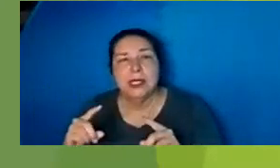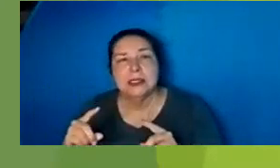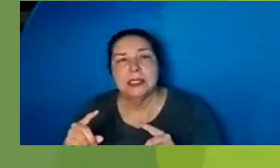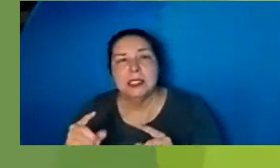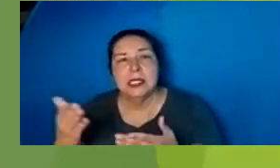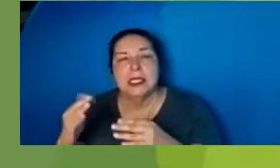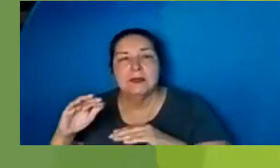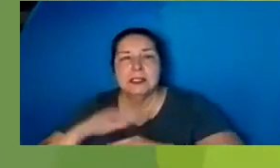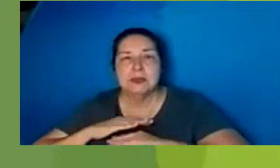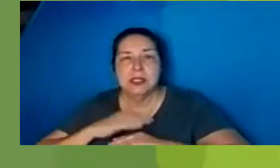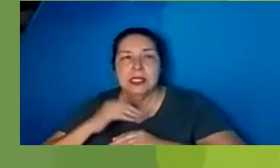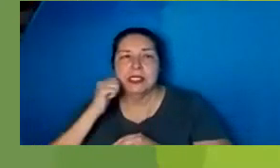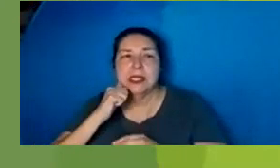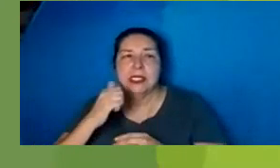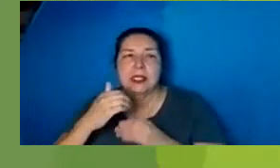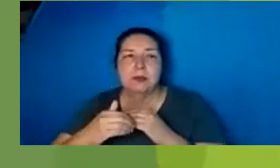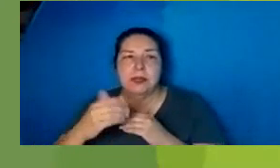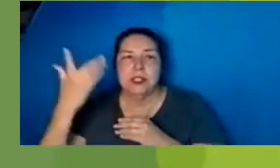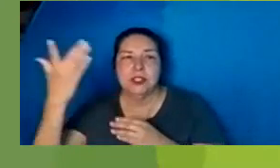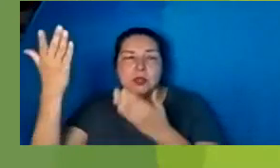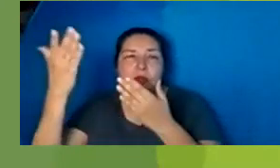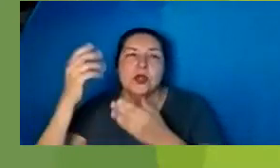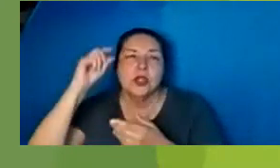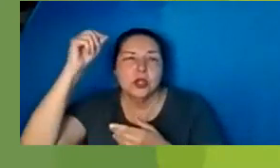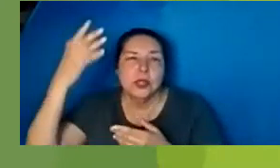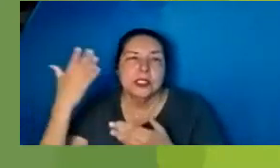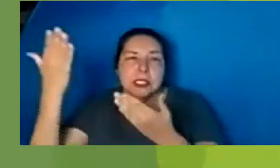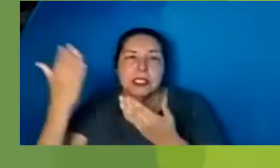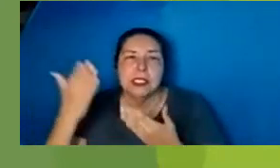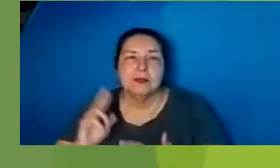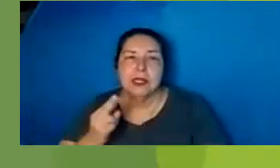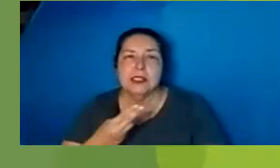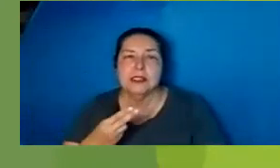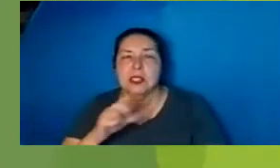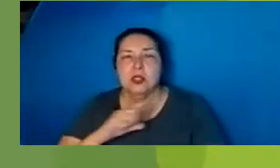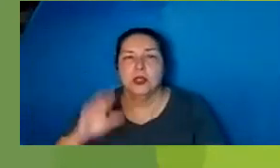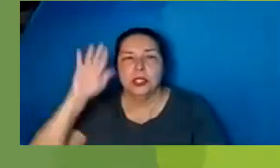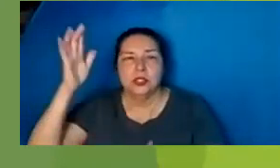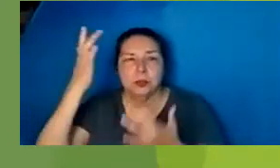in the daily bread you so graciously rained down upon us. Lord, in your mercy,